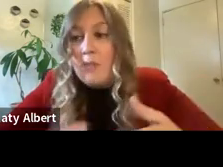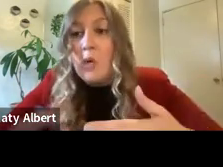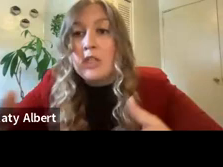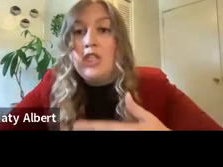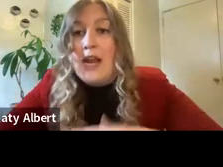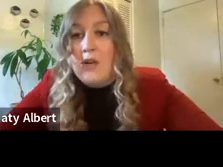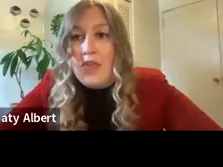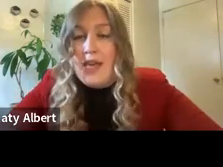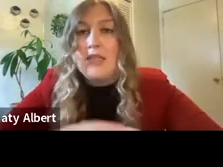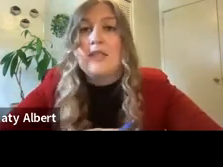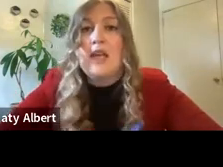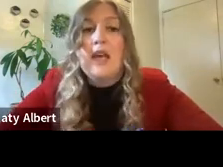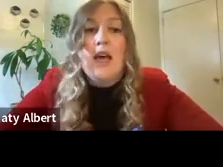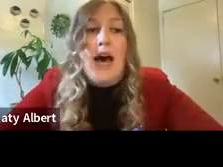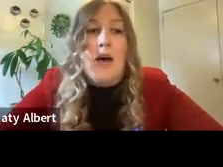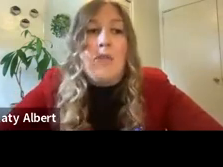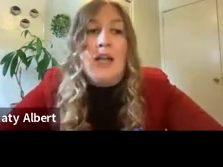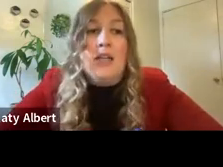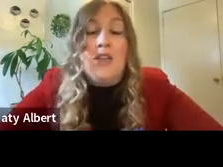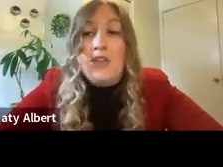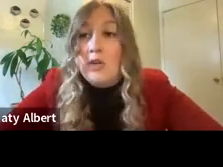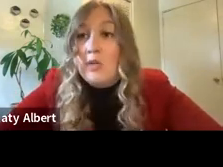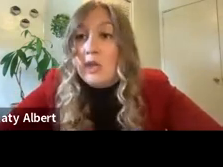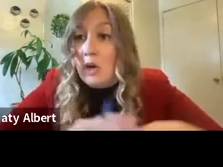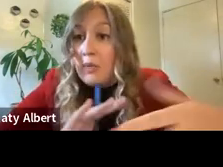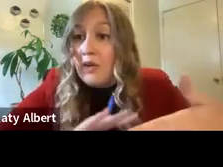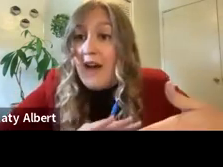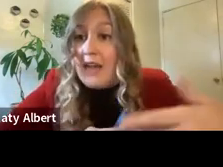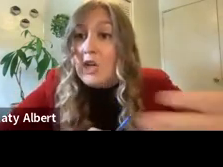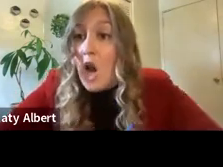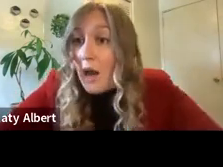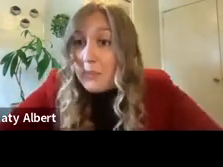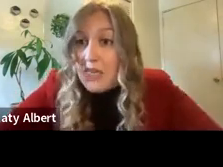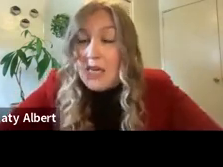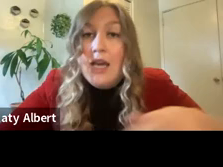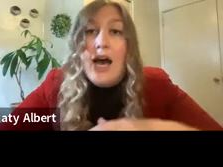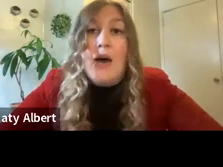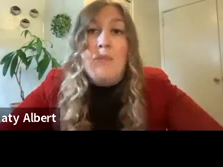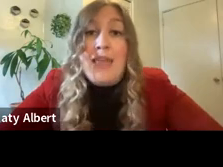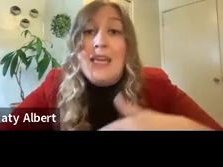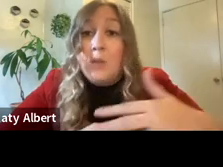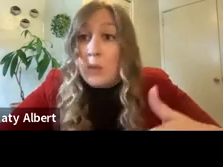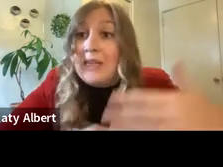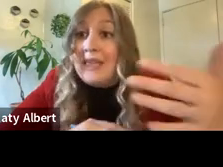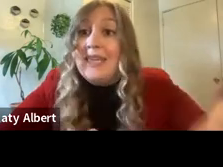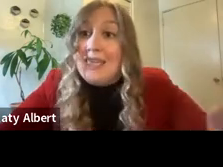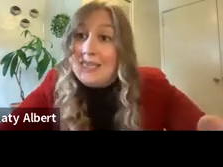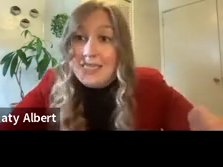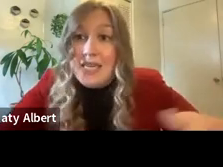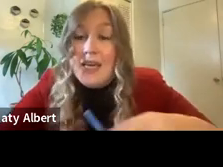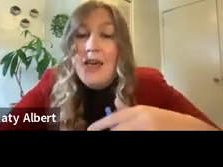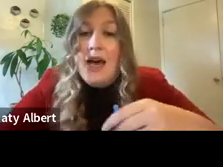this or share this? And if you, you know, provide copy, make it